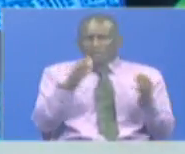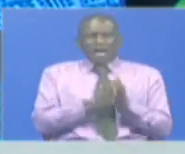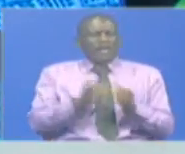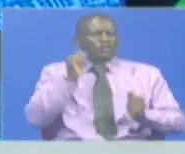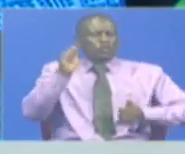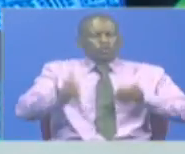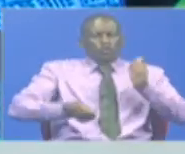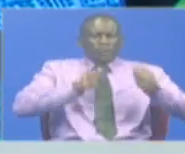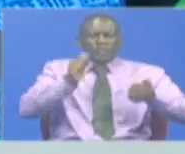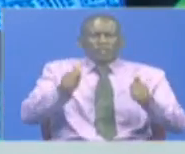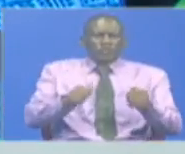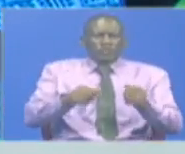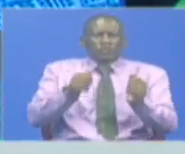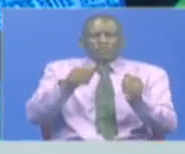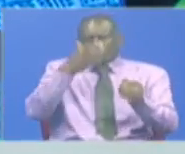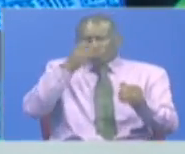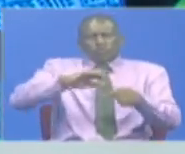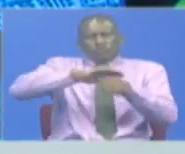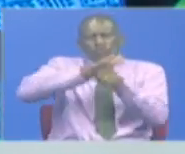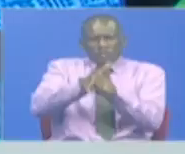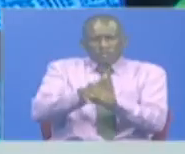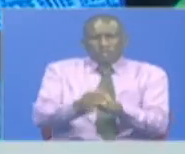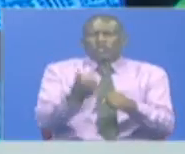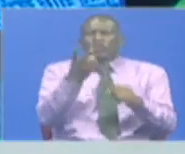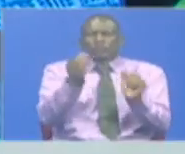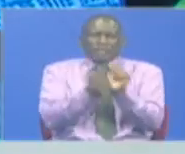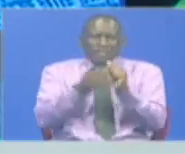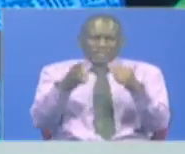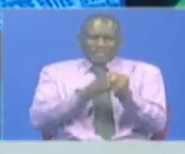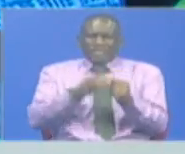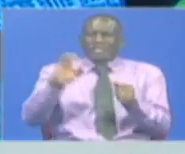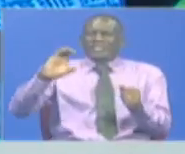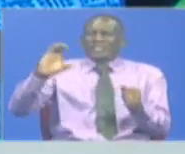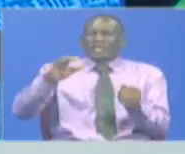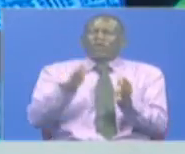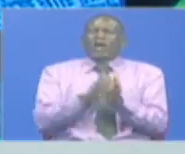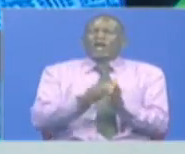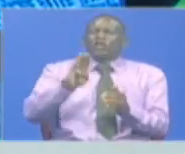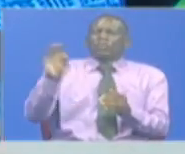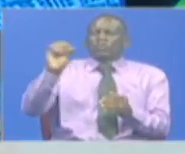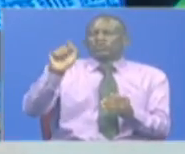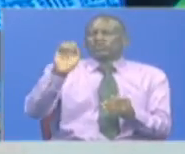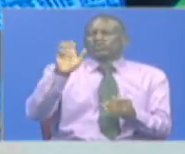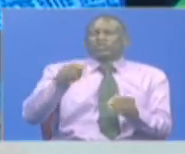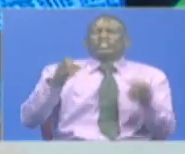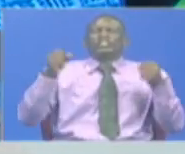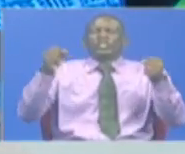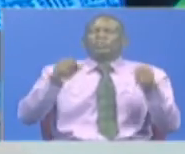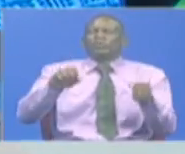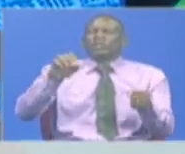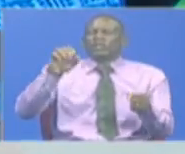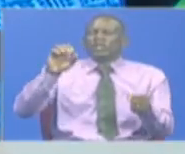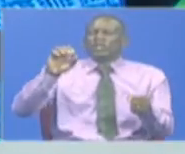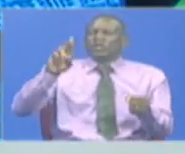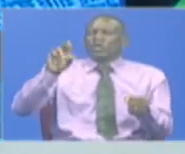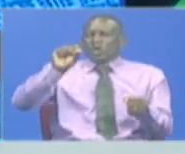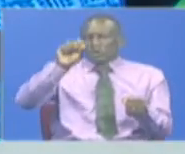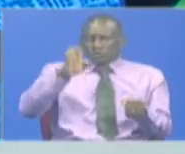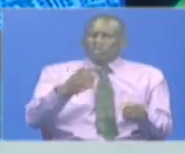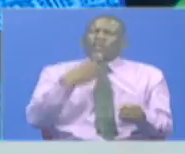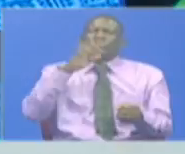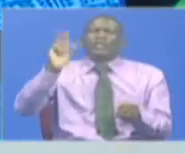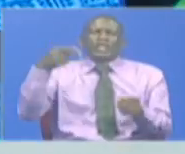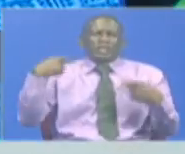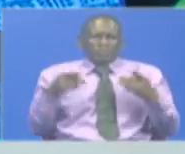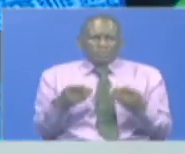in the wake of COVID-19 pandemic, 2019 Chicago and Boston Marathon champion Lawrence Cherono has urged Kenyan athletes to put